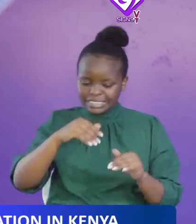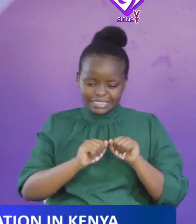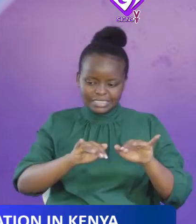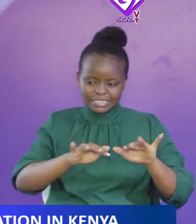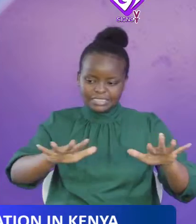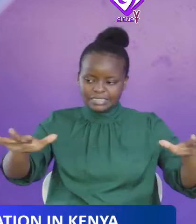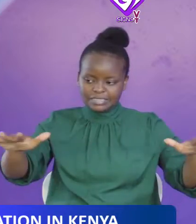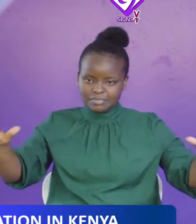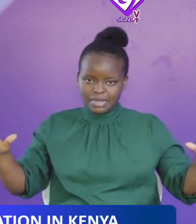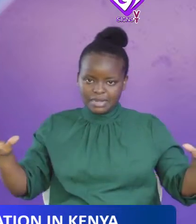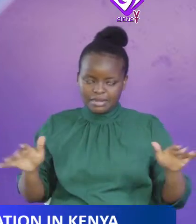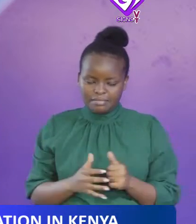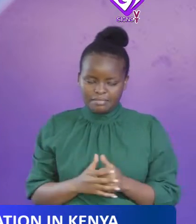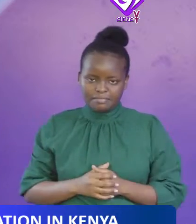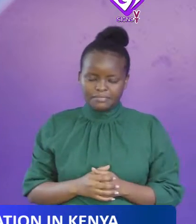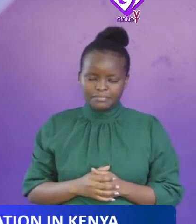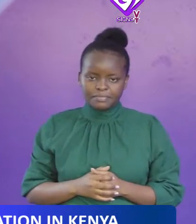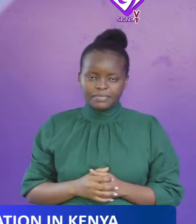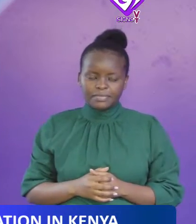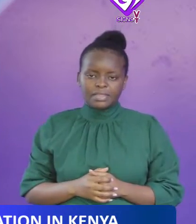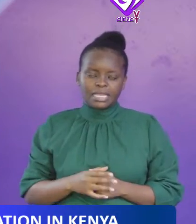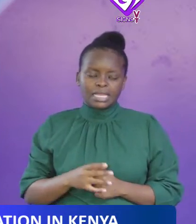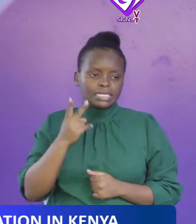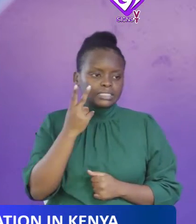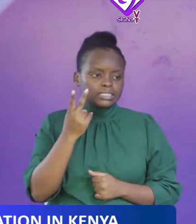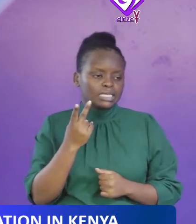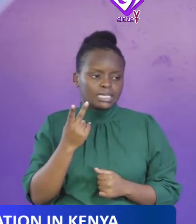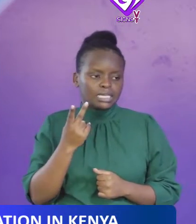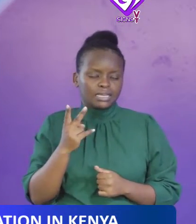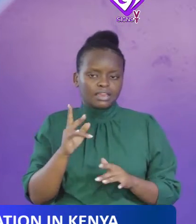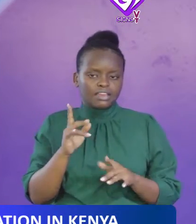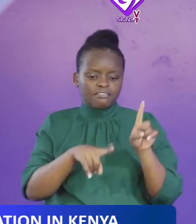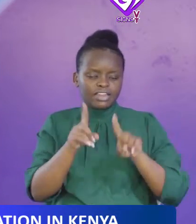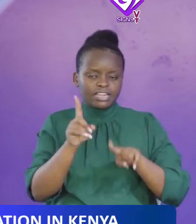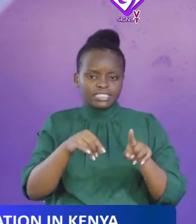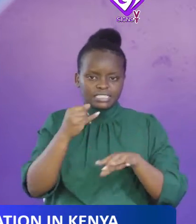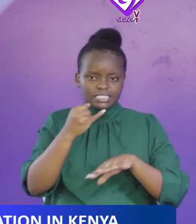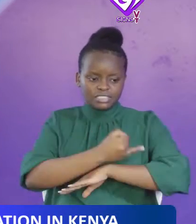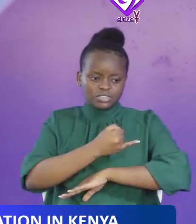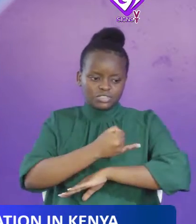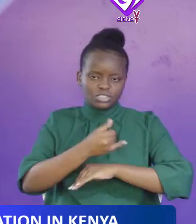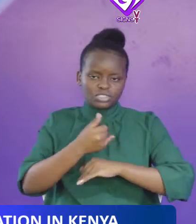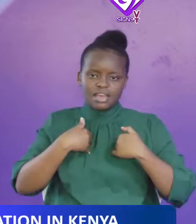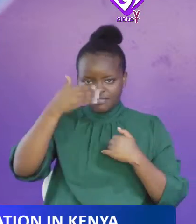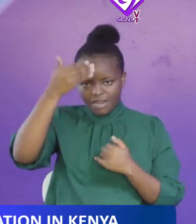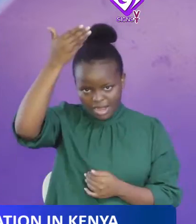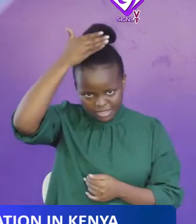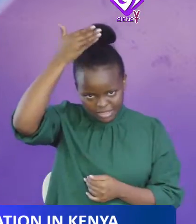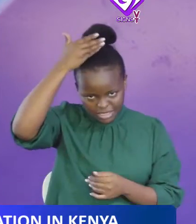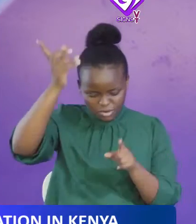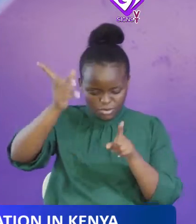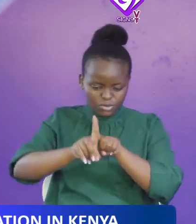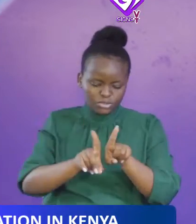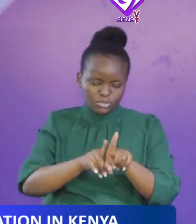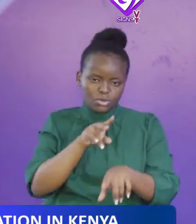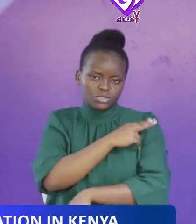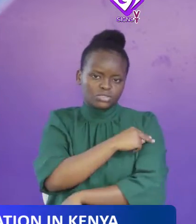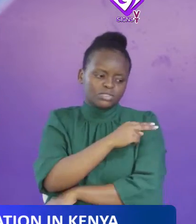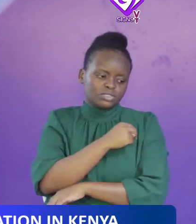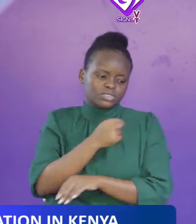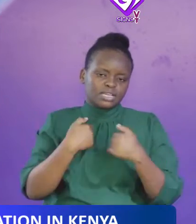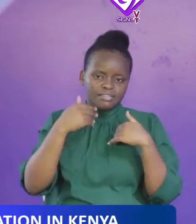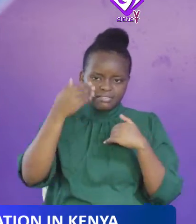example, you've seen there are various institutions that are having nursing, even hospitals, that are having nursing